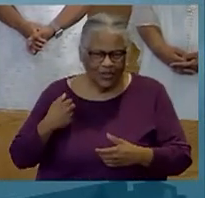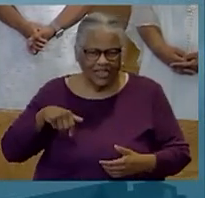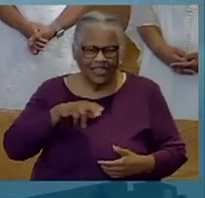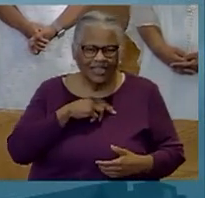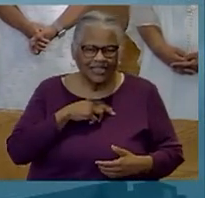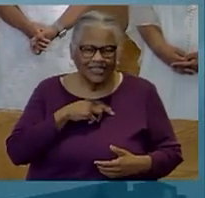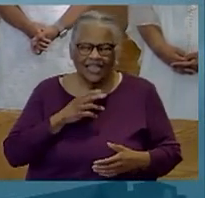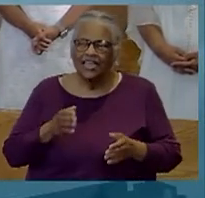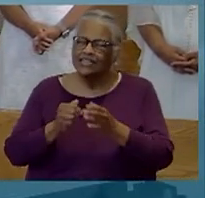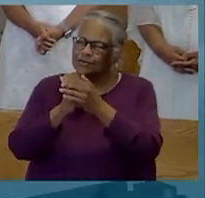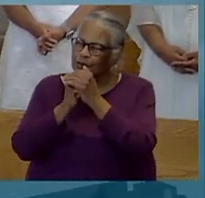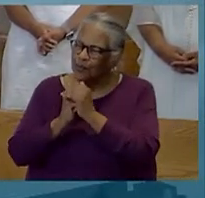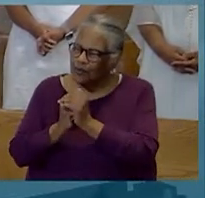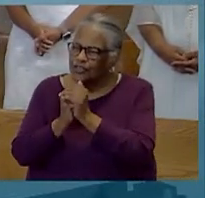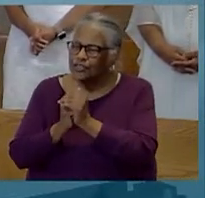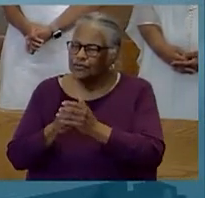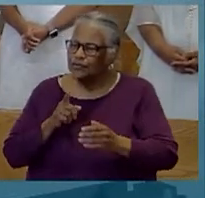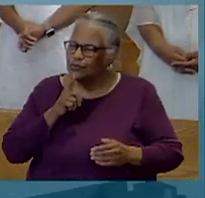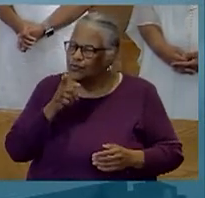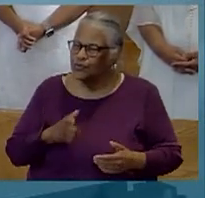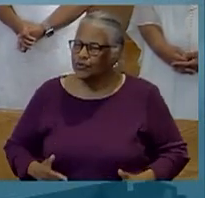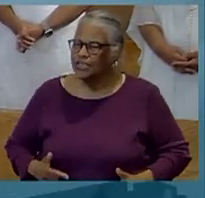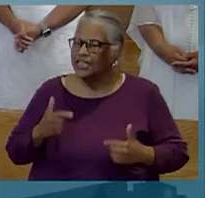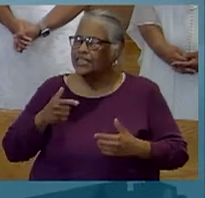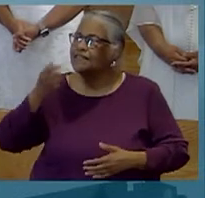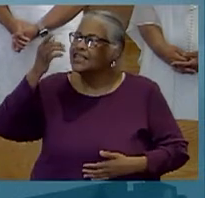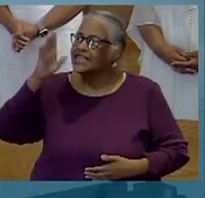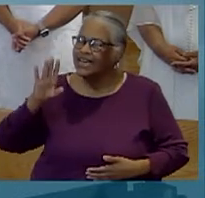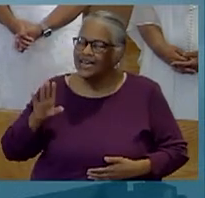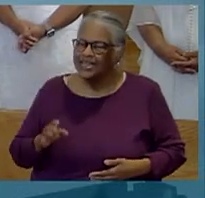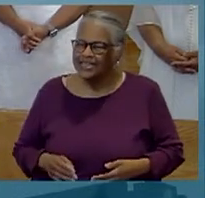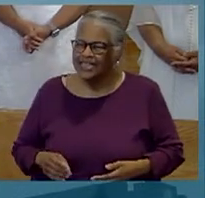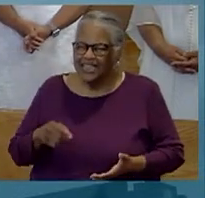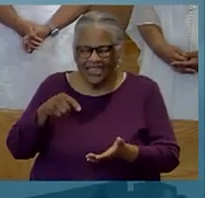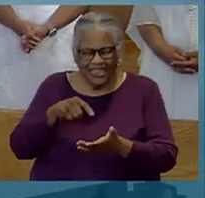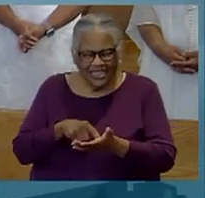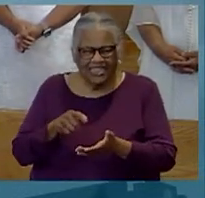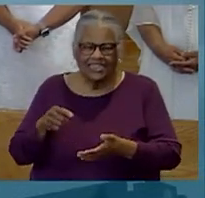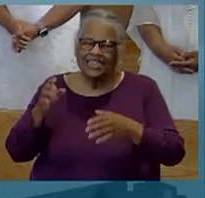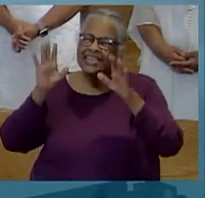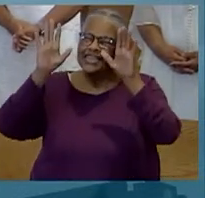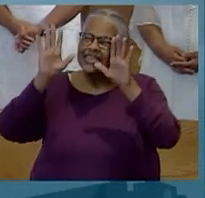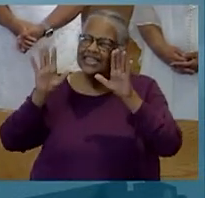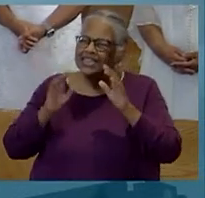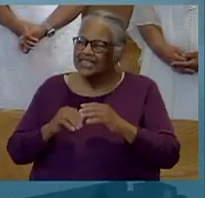true and living God on this Resurrection Sunday.